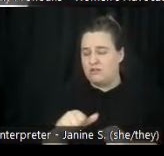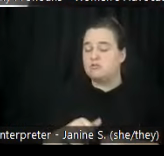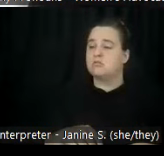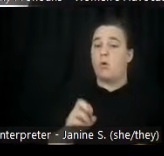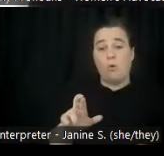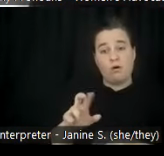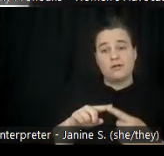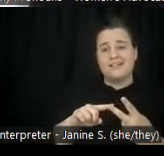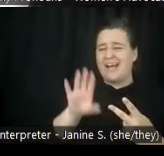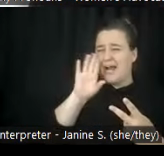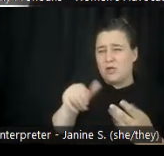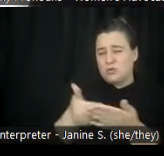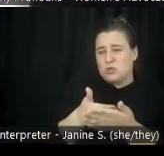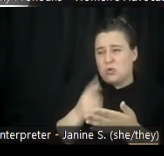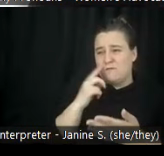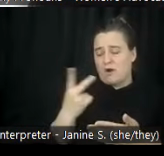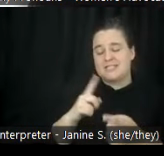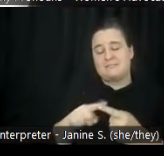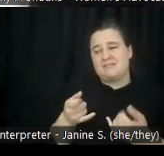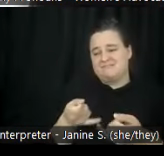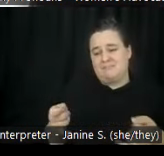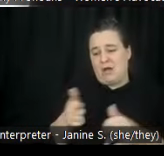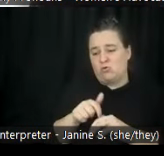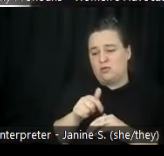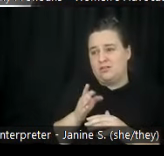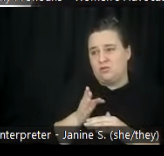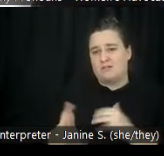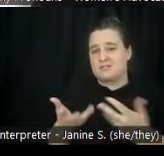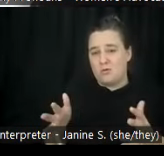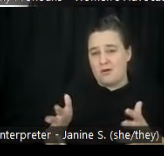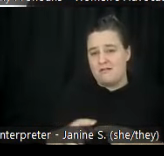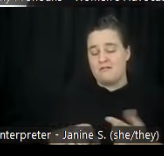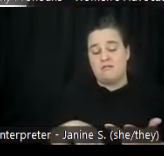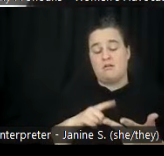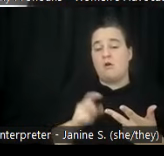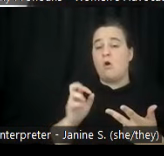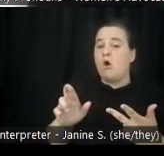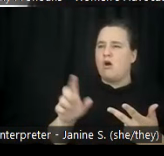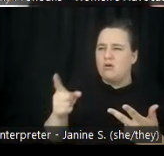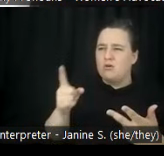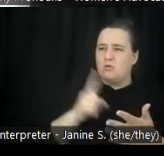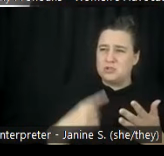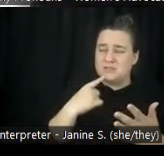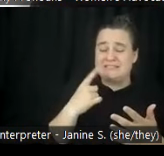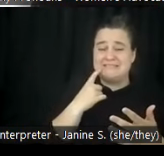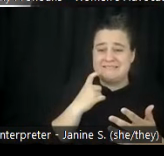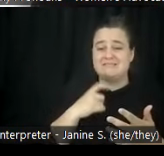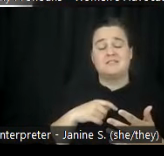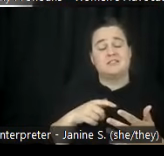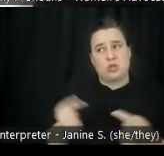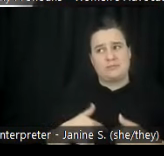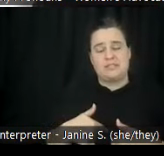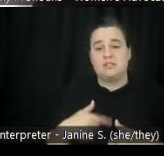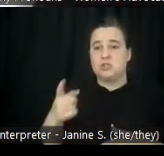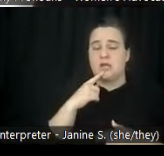new to the both of us, but that behavior already crosses a boundary I already told you about. Or saying, you know, what you said really hurt me, and